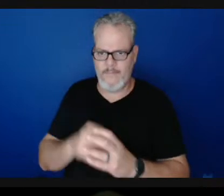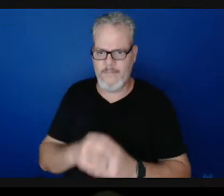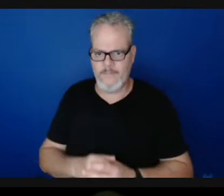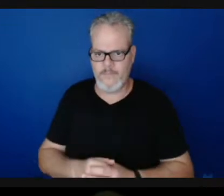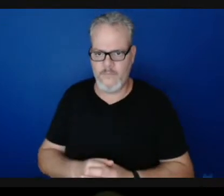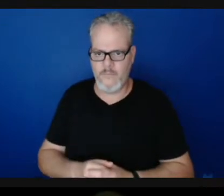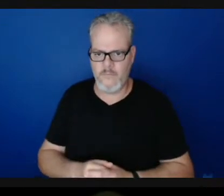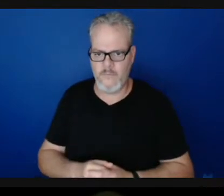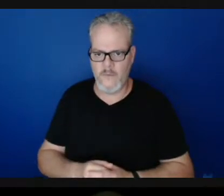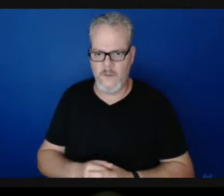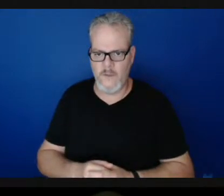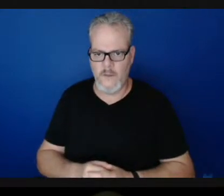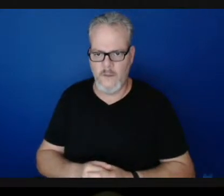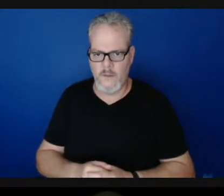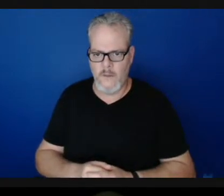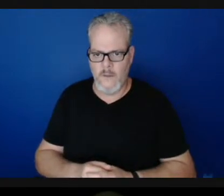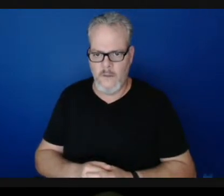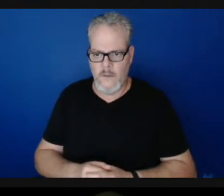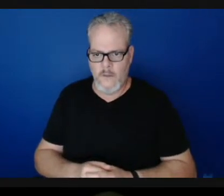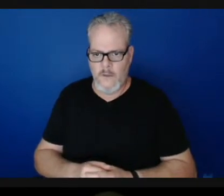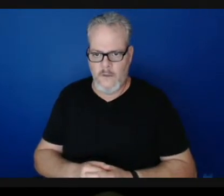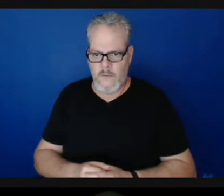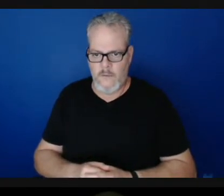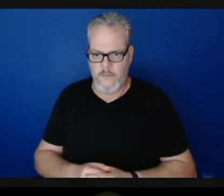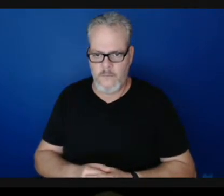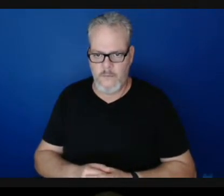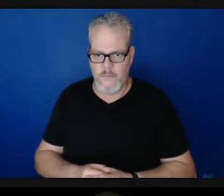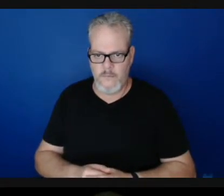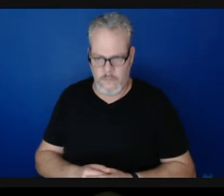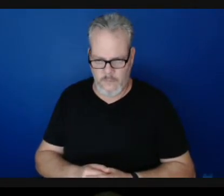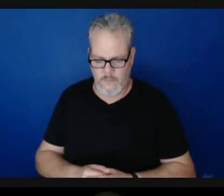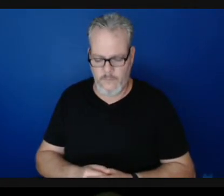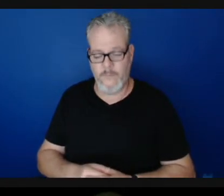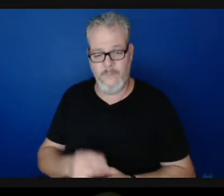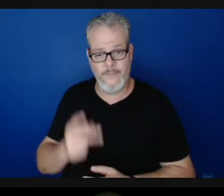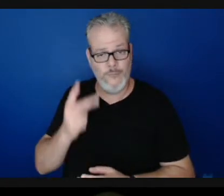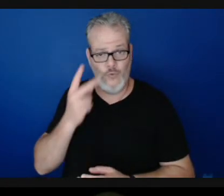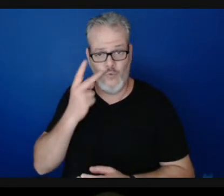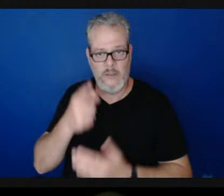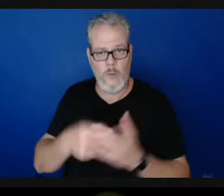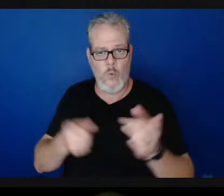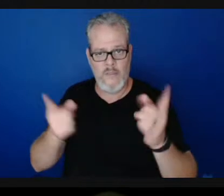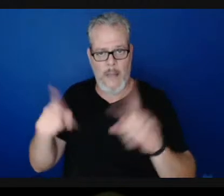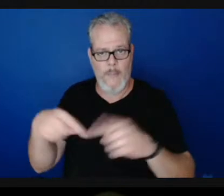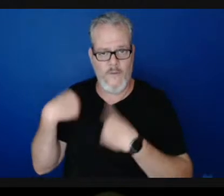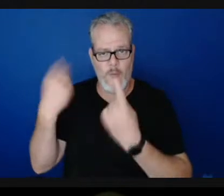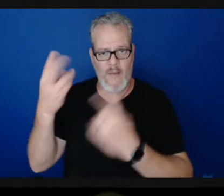rapid inflationary pulse that you'd expect to be drained back with what's happening over the last 6 days.